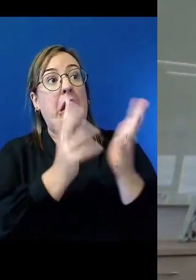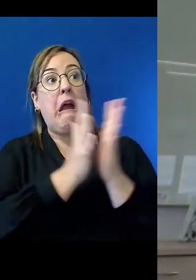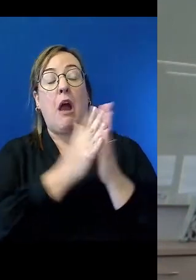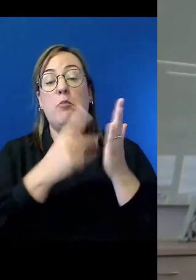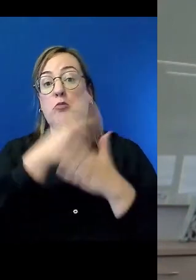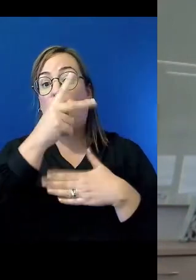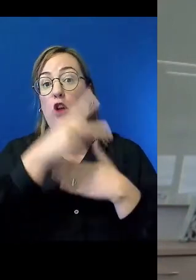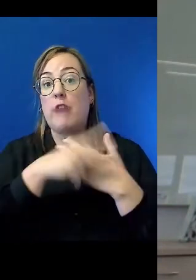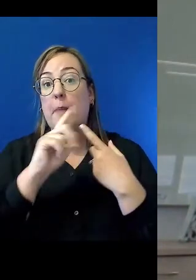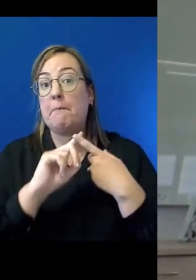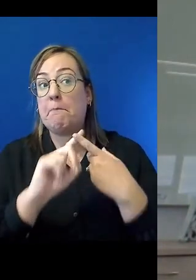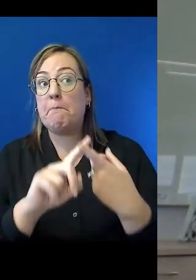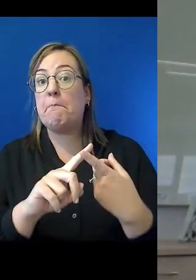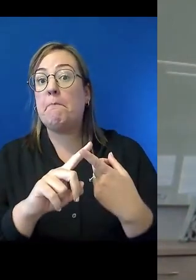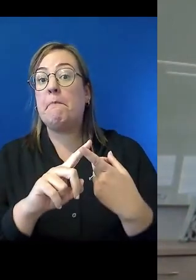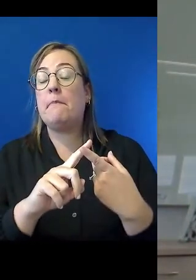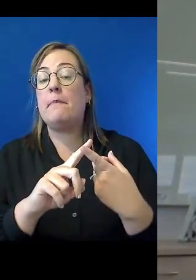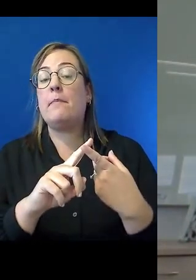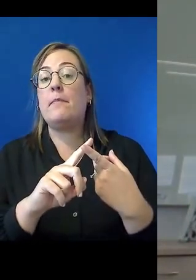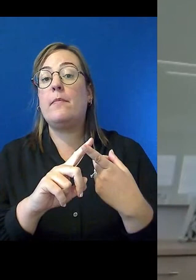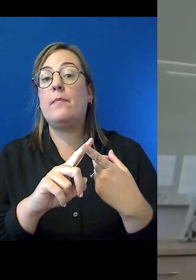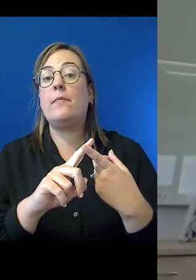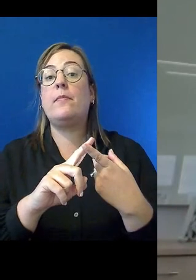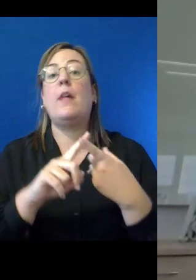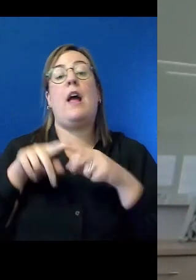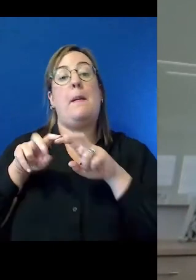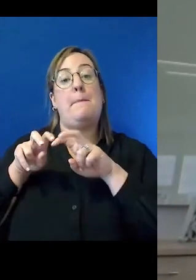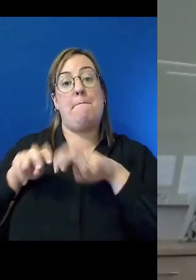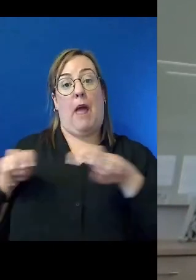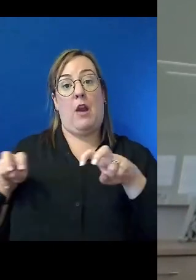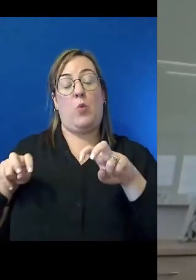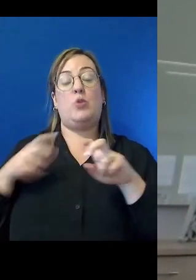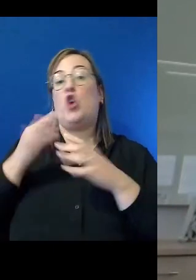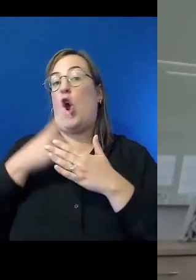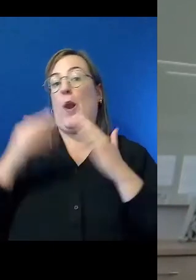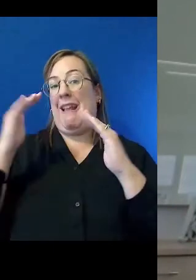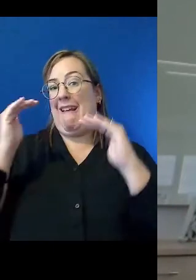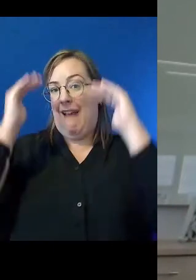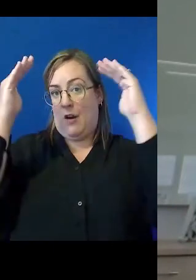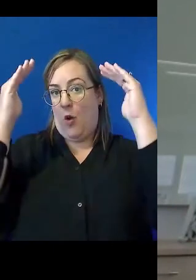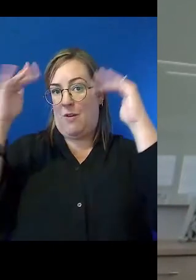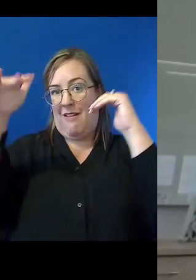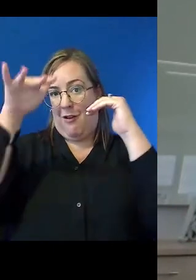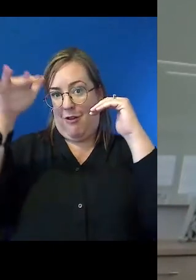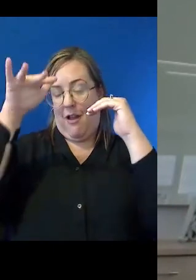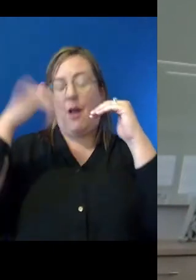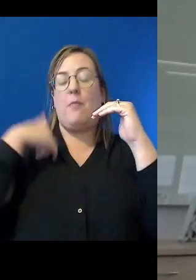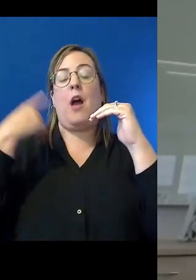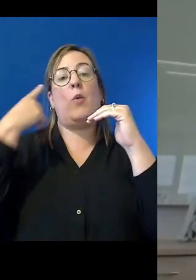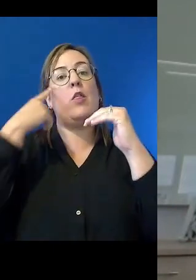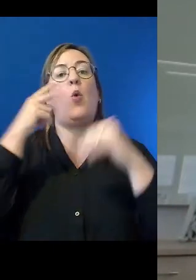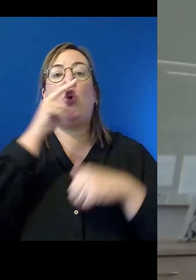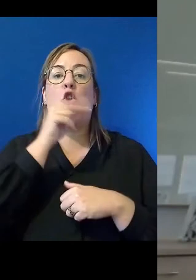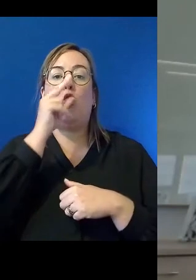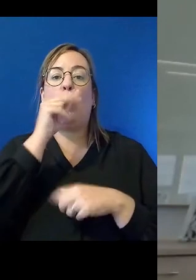also not only deal with panels in the adult jurisdiction, but look at establishing panels in the youth area